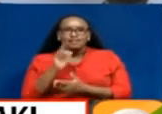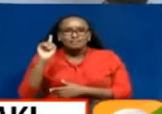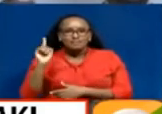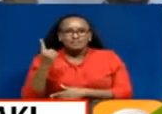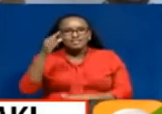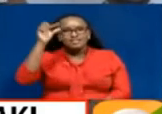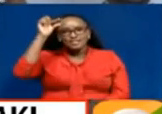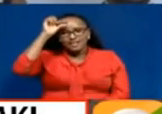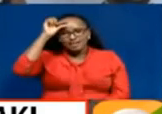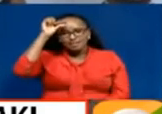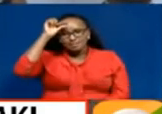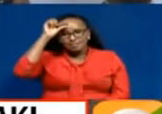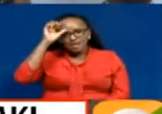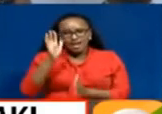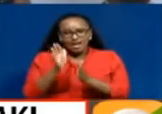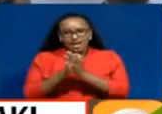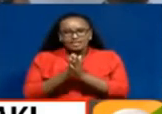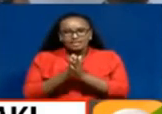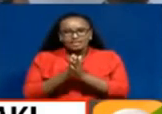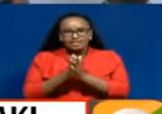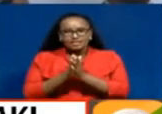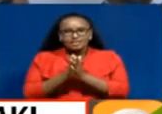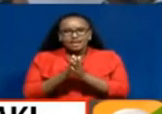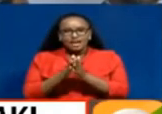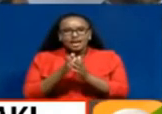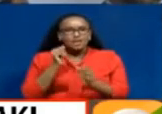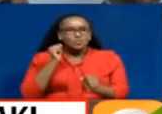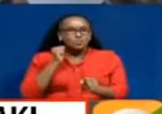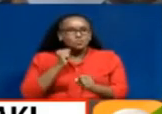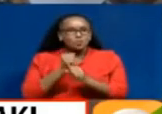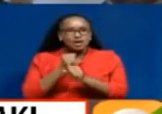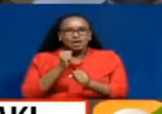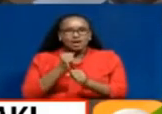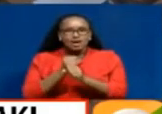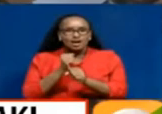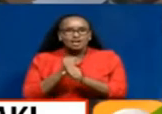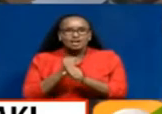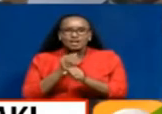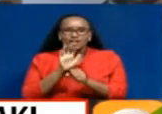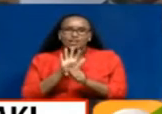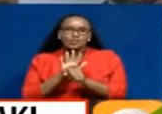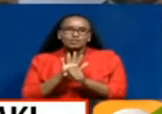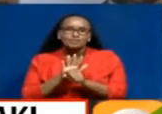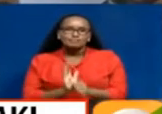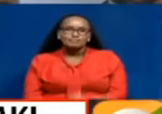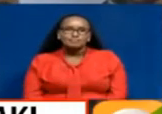first government and made a huge contribution.